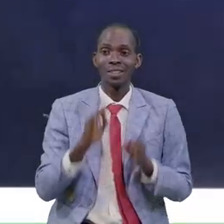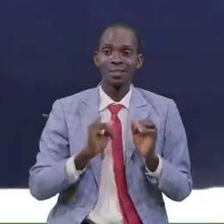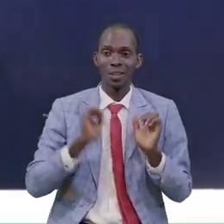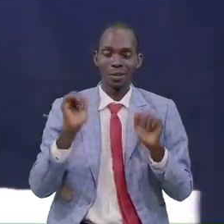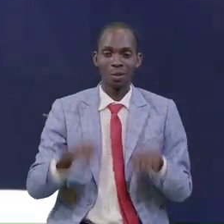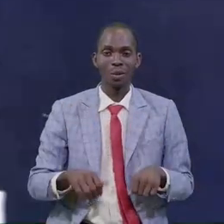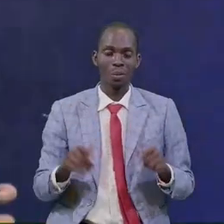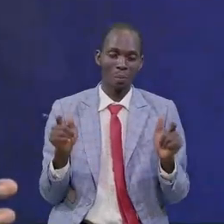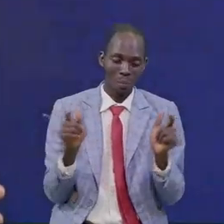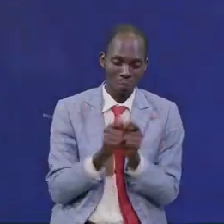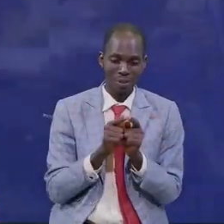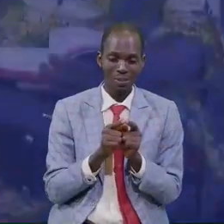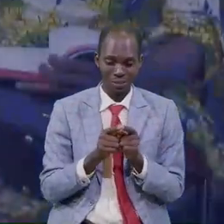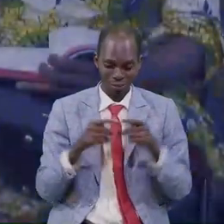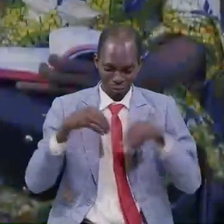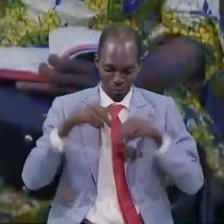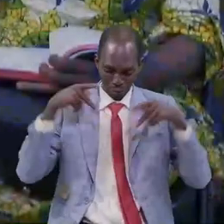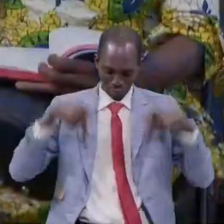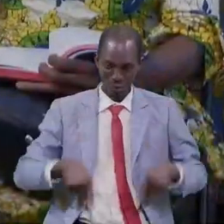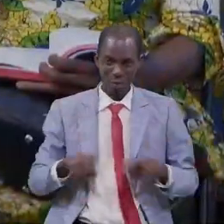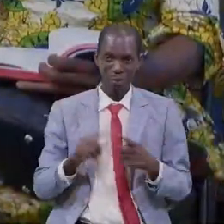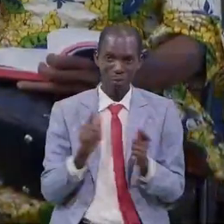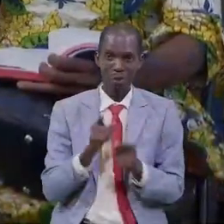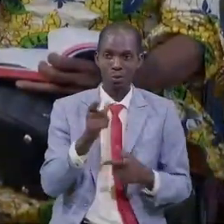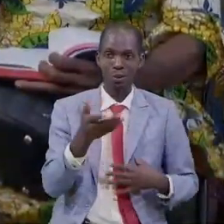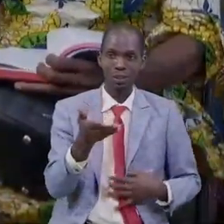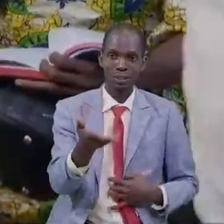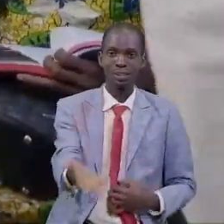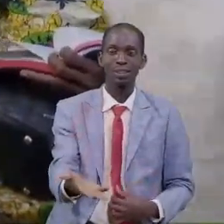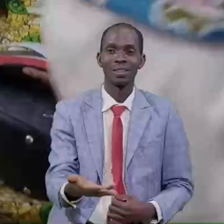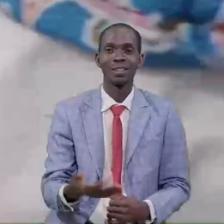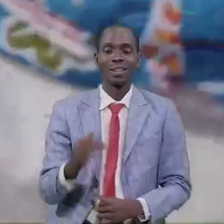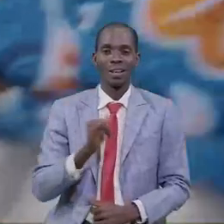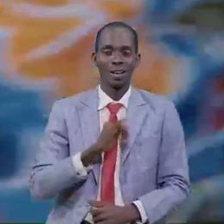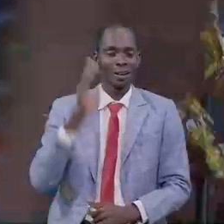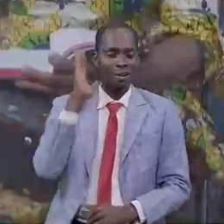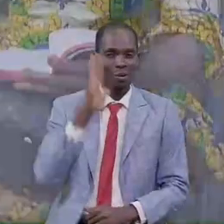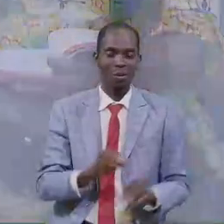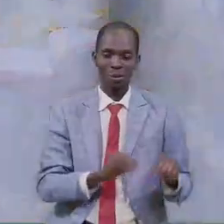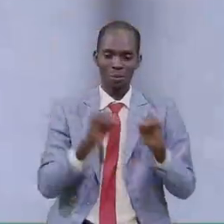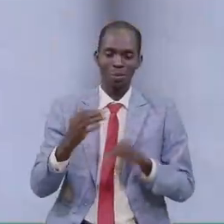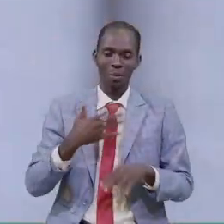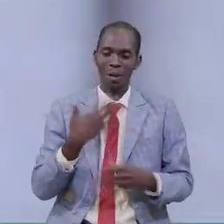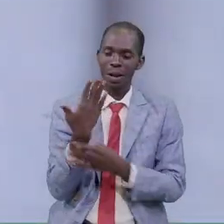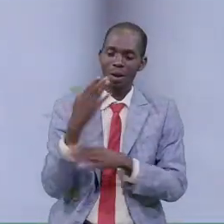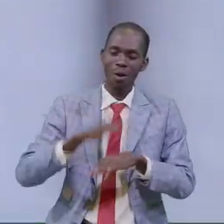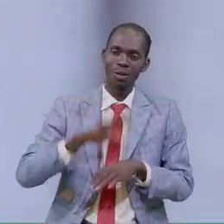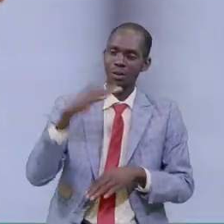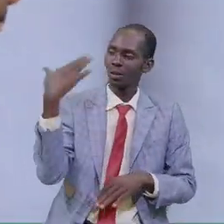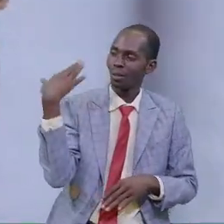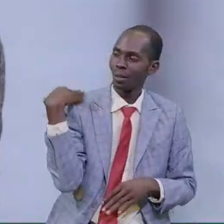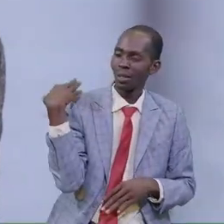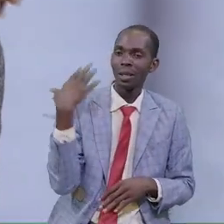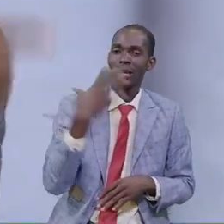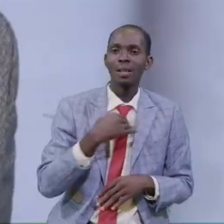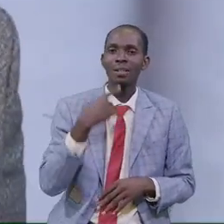physically si je peux to venir you physiquement there, à vous là-bas, I'll put my hand on your shoulder and I will say, I am